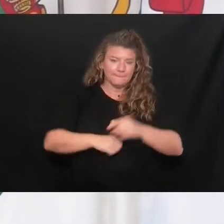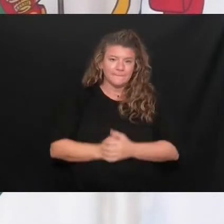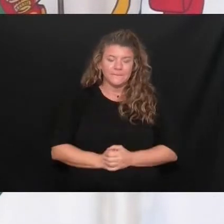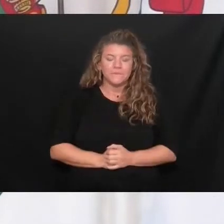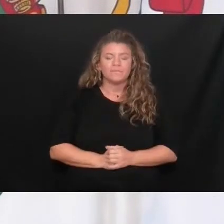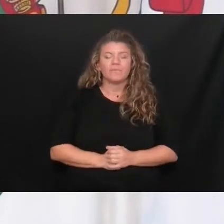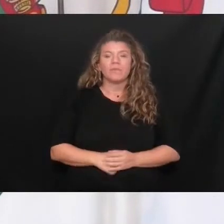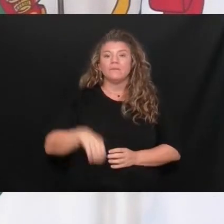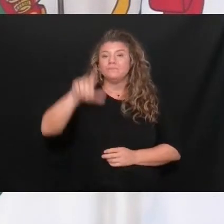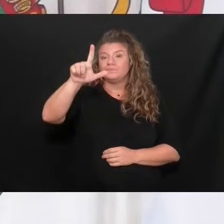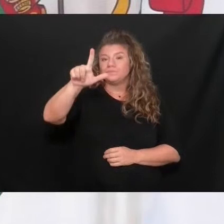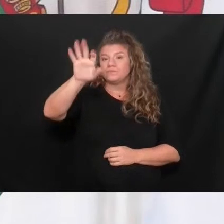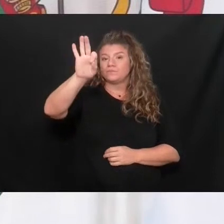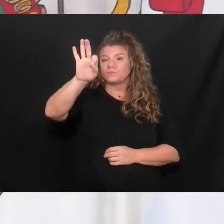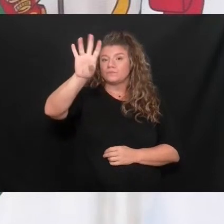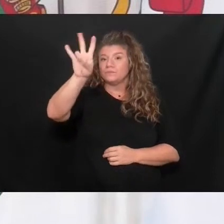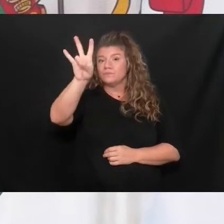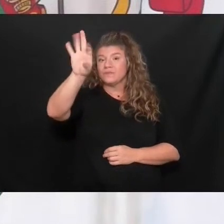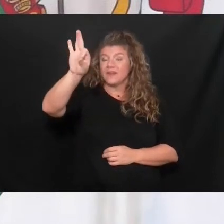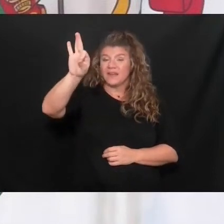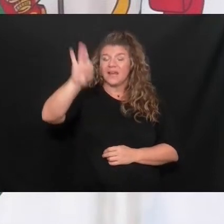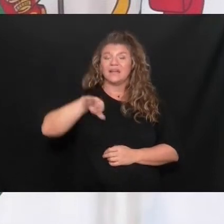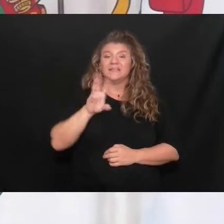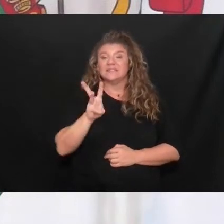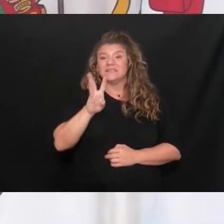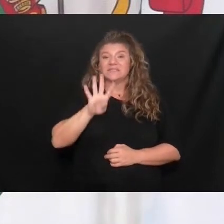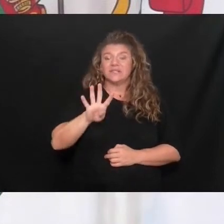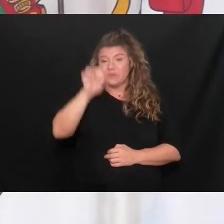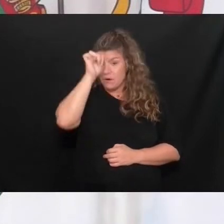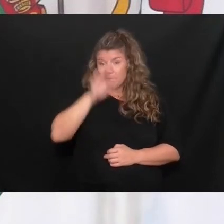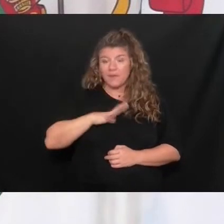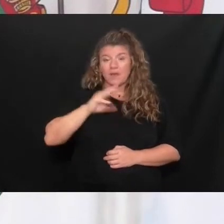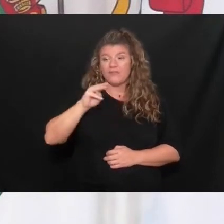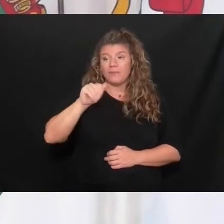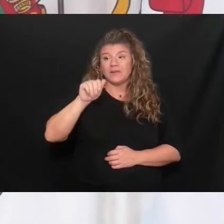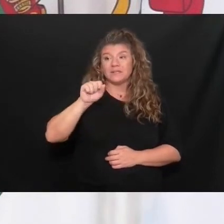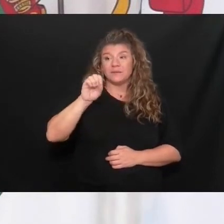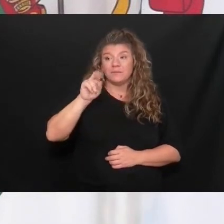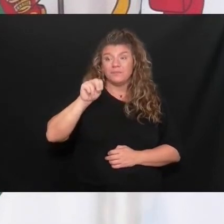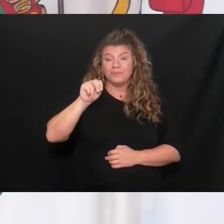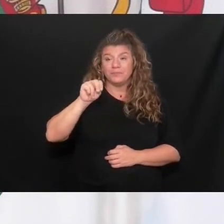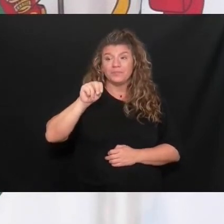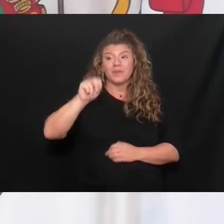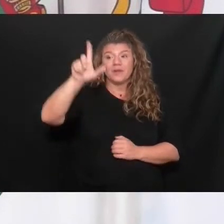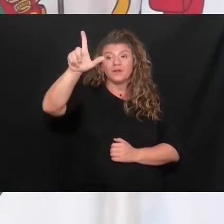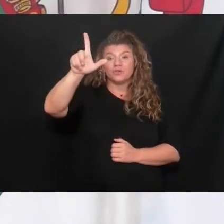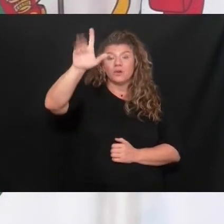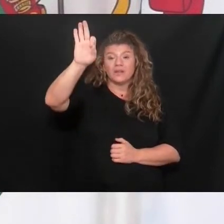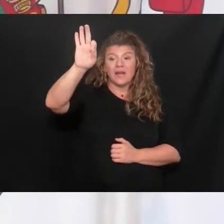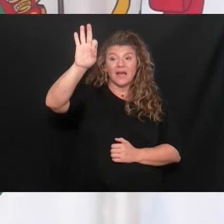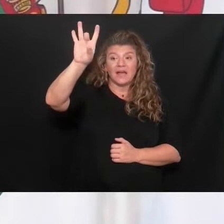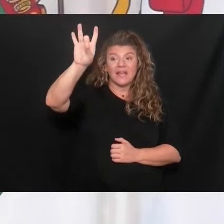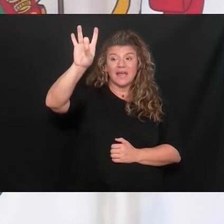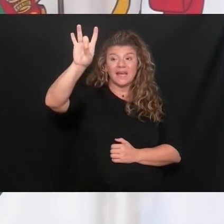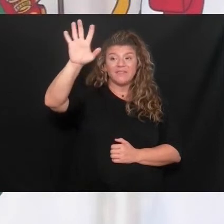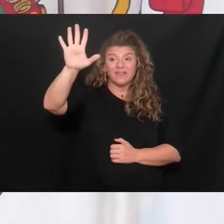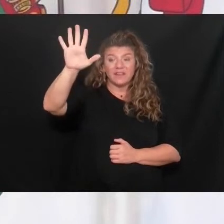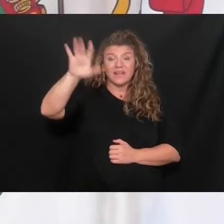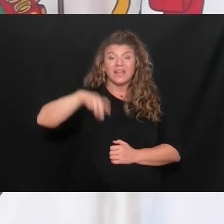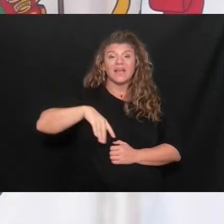The 2,979th death is a 64-year-old male from Mason County. The 2,980th death